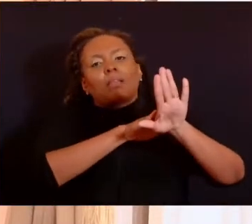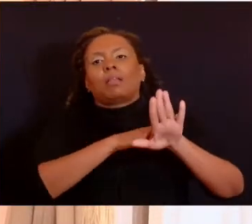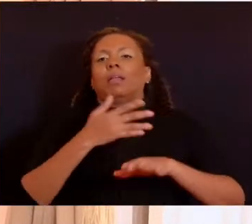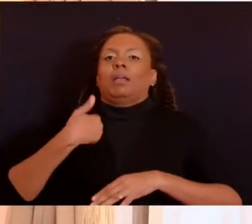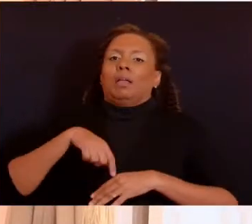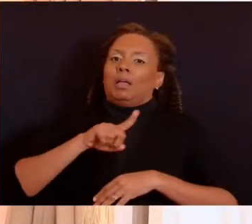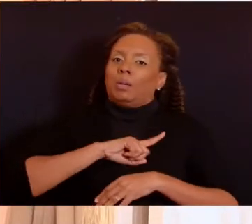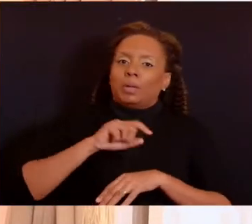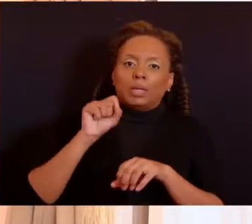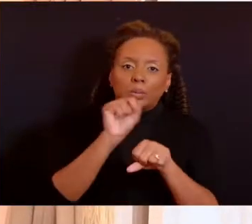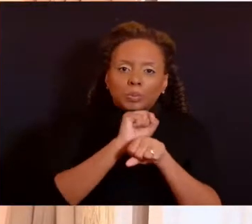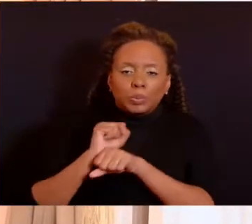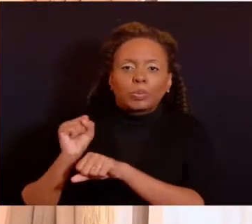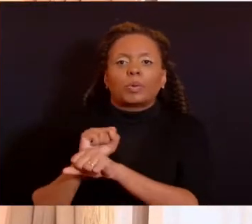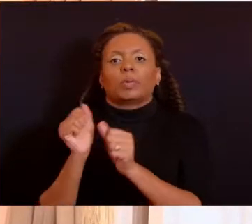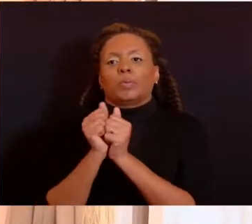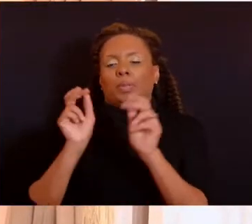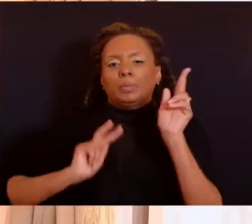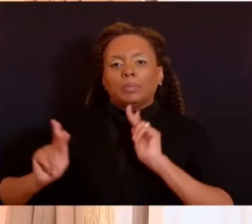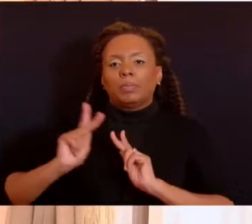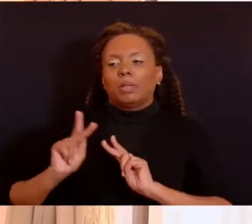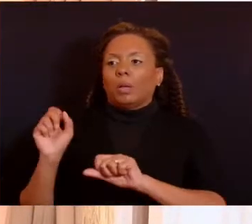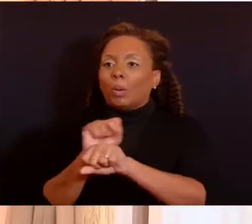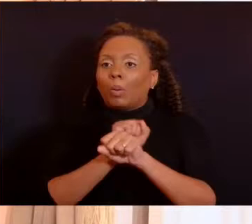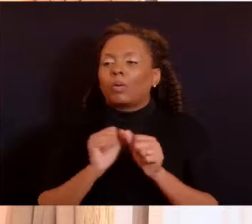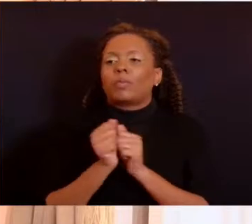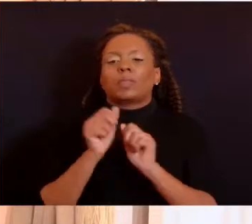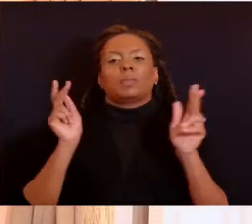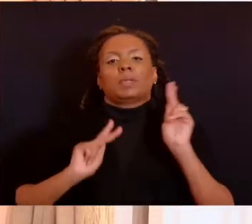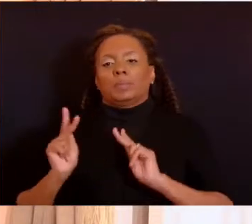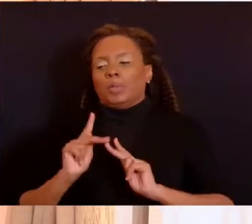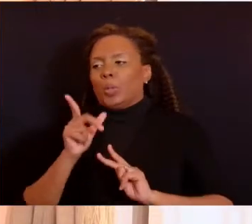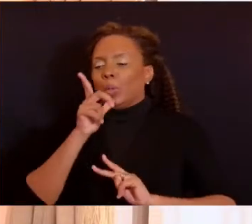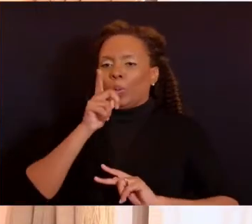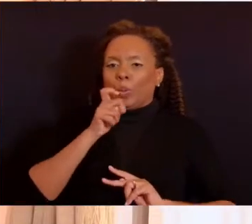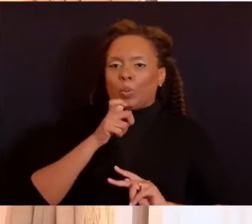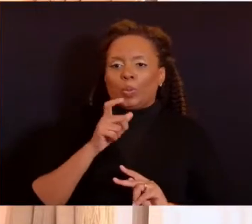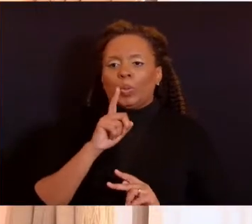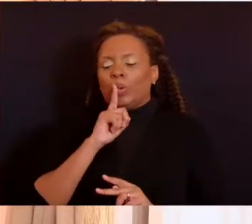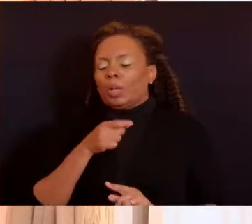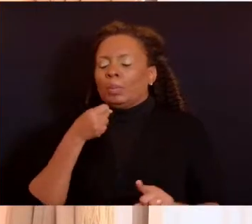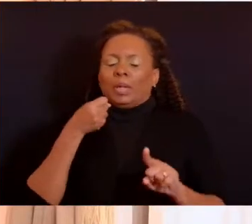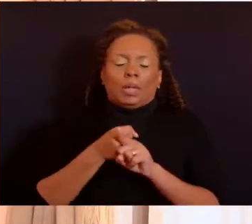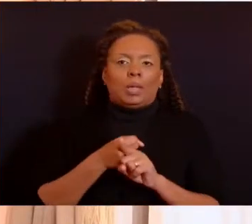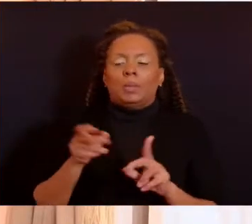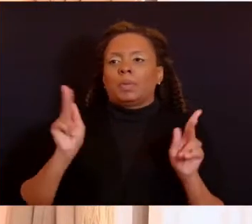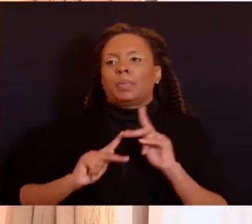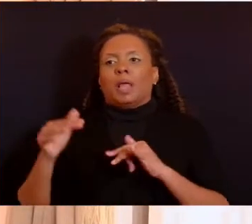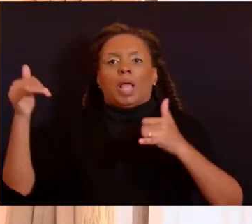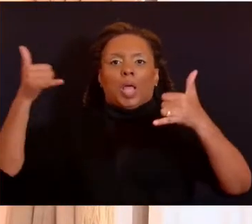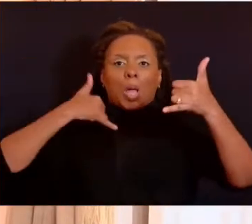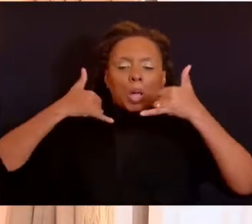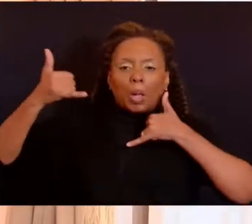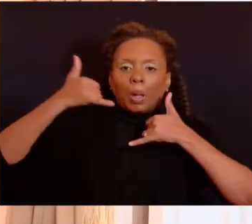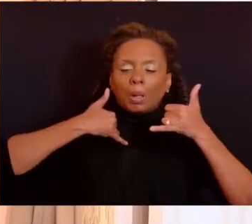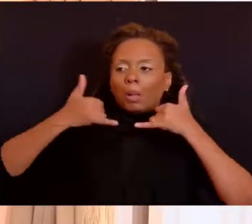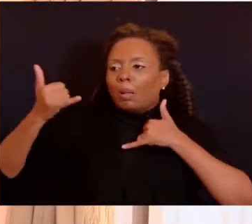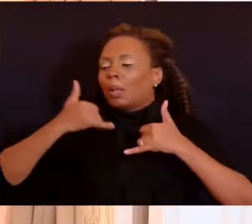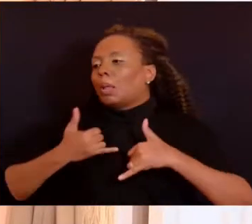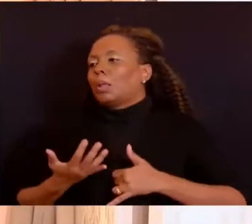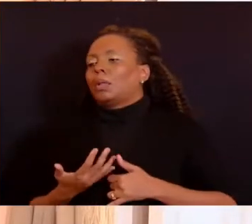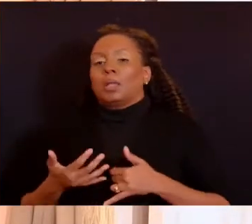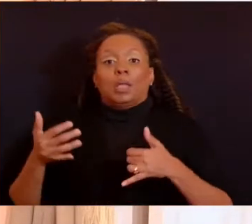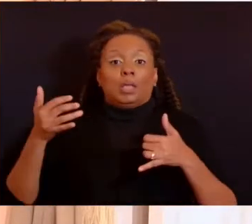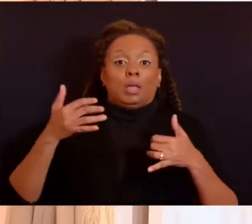to work with the residents and the persons who have been affected. We know that people are still calling in, believe you me, into the